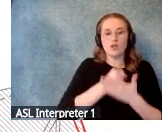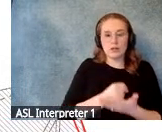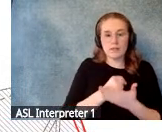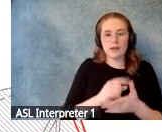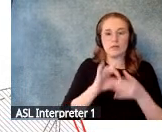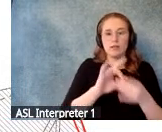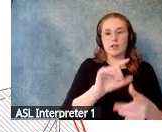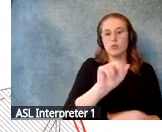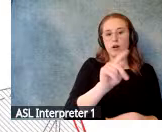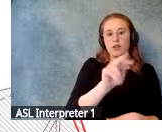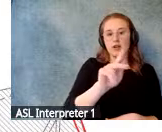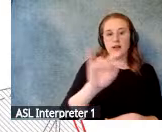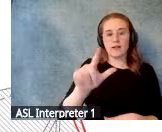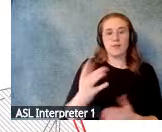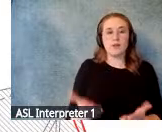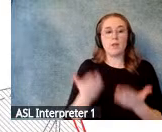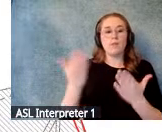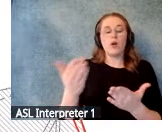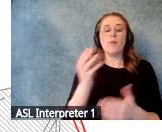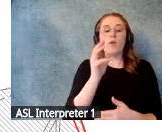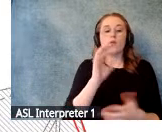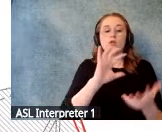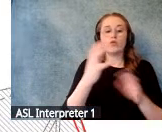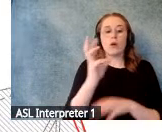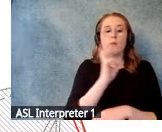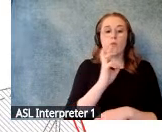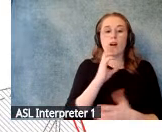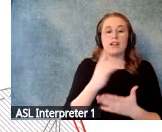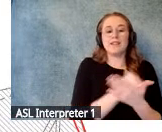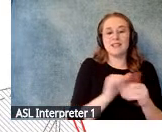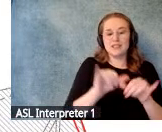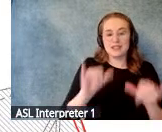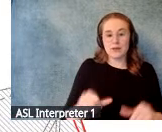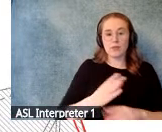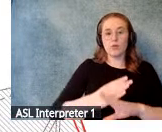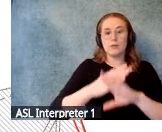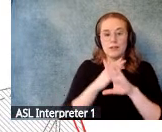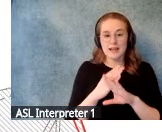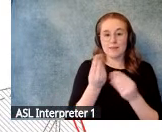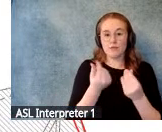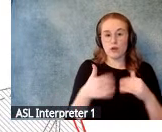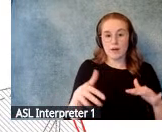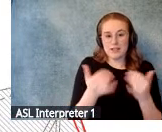collection system would protect the property's existing wetlands by redirecting untreated stormwater